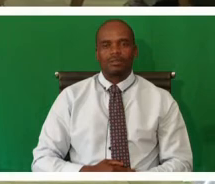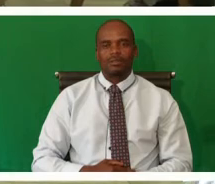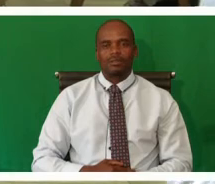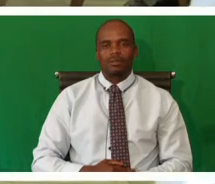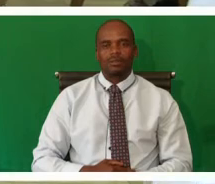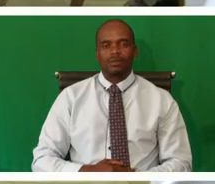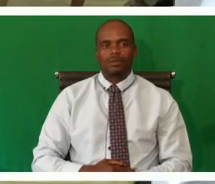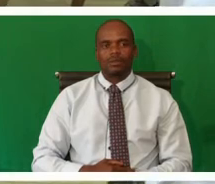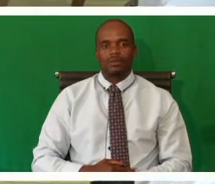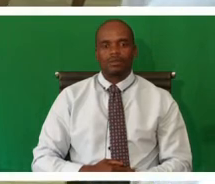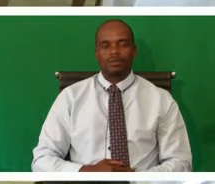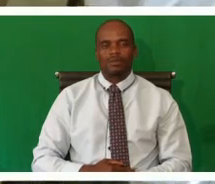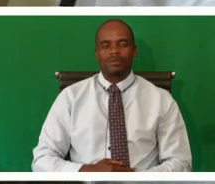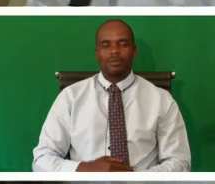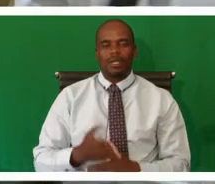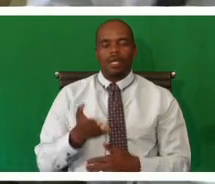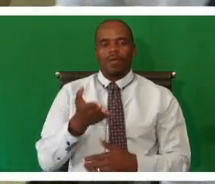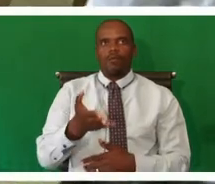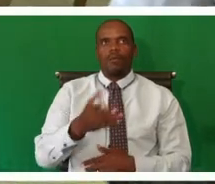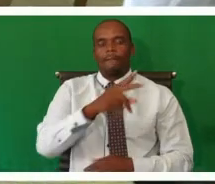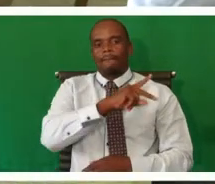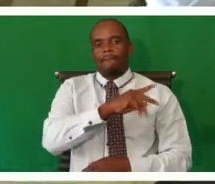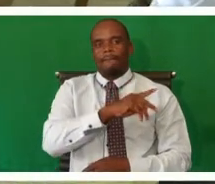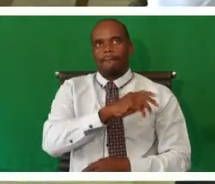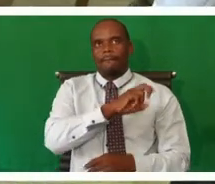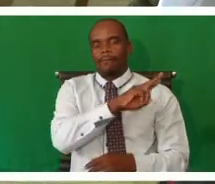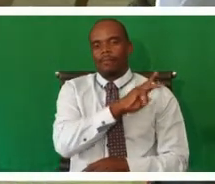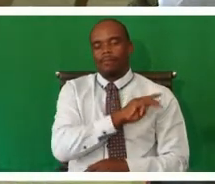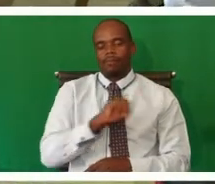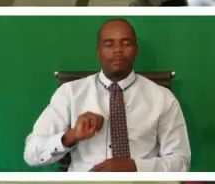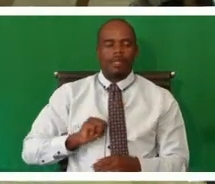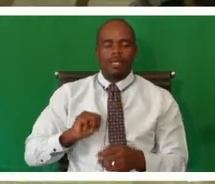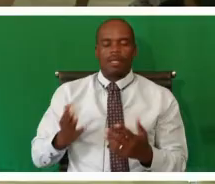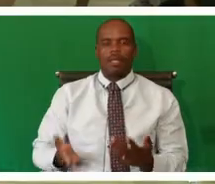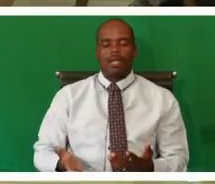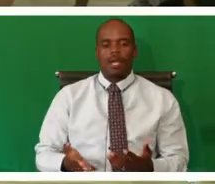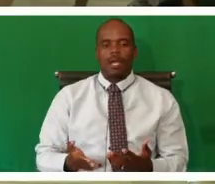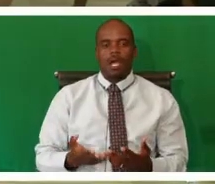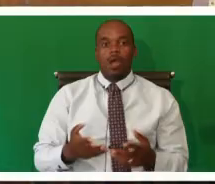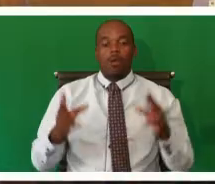acting executive mayor of Mangaung Metro Municipality,